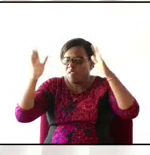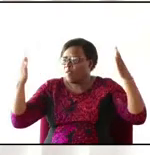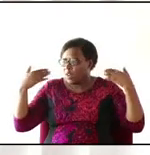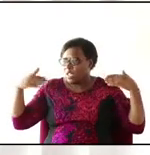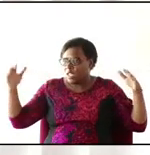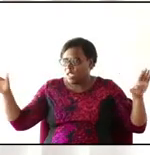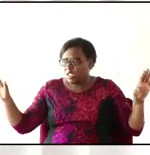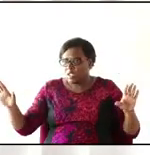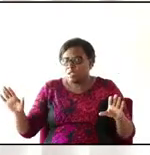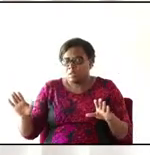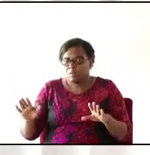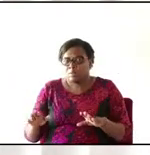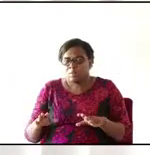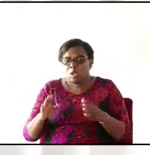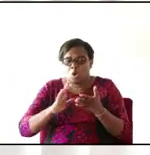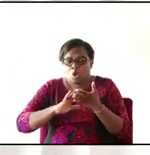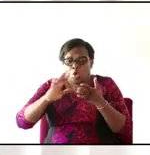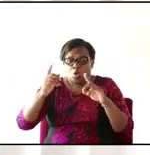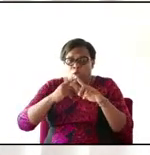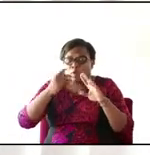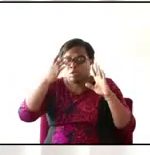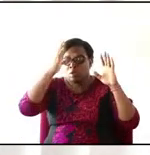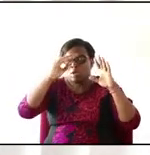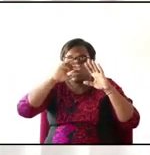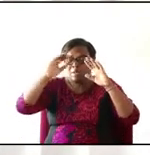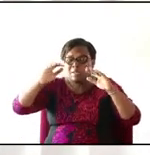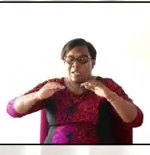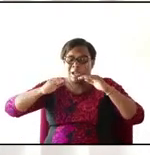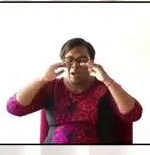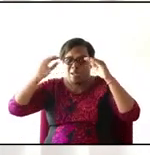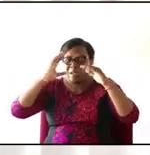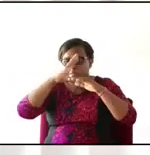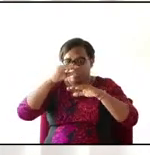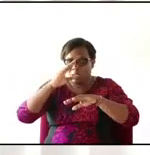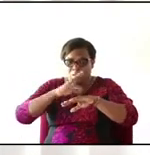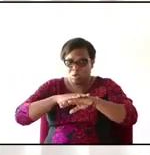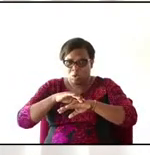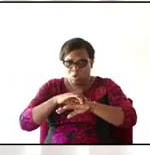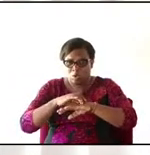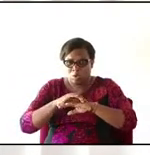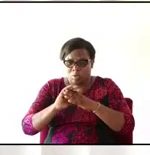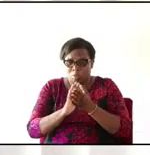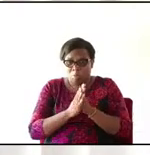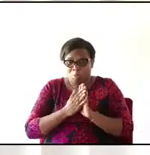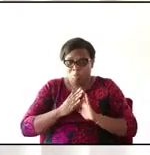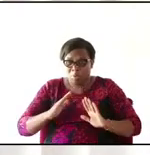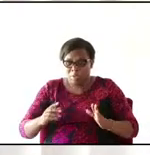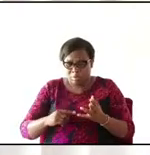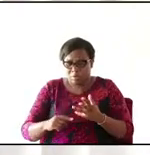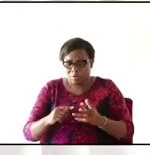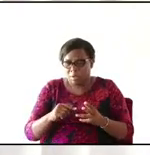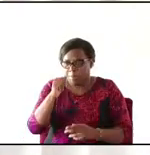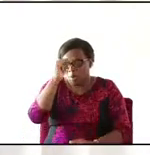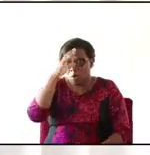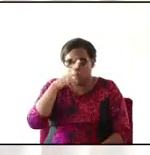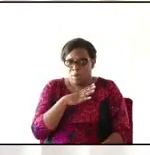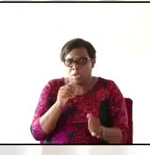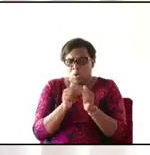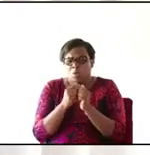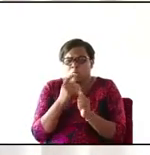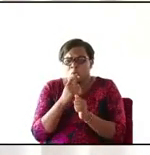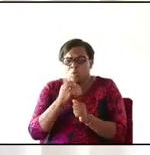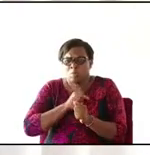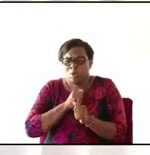Glory to God in the highest, and on earth peace among men with whom he